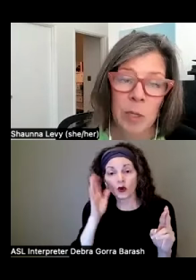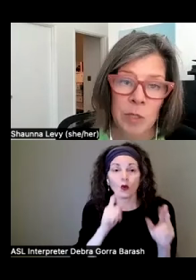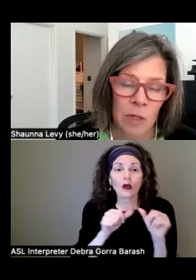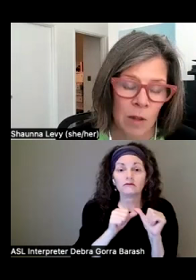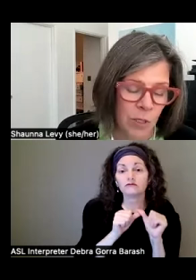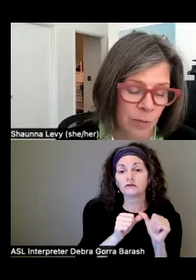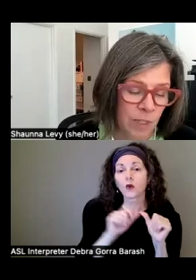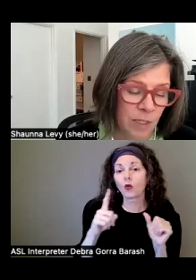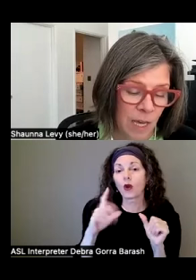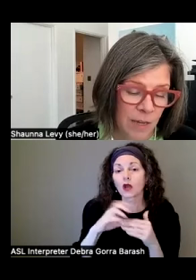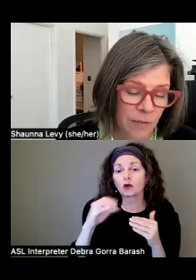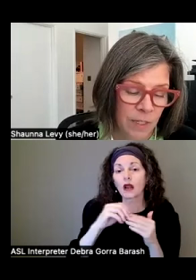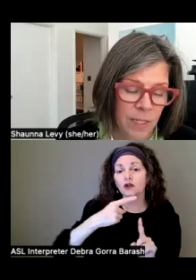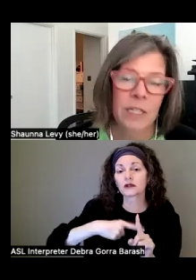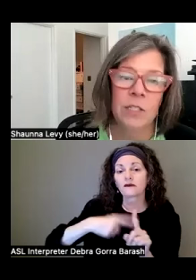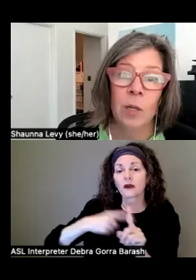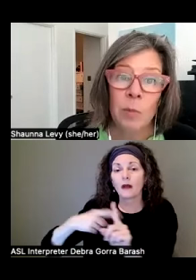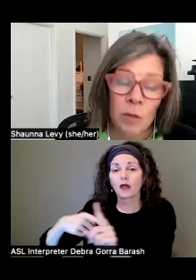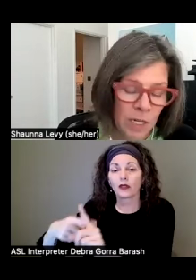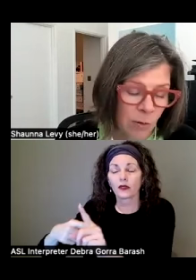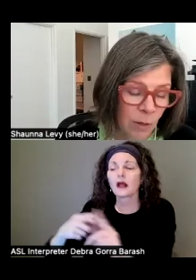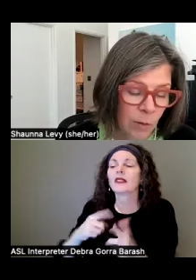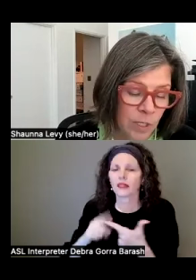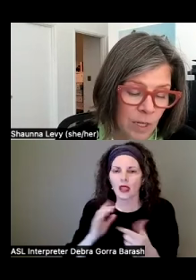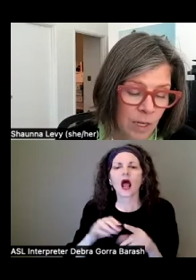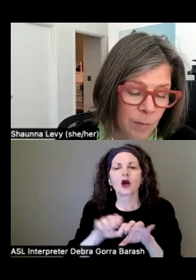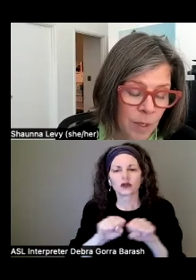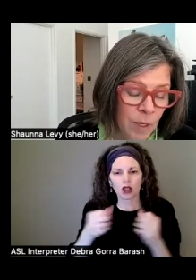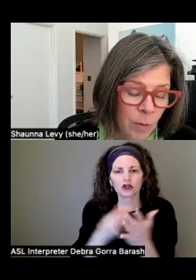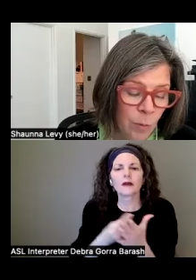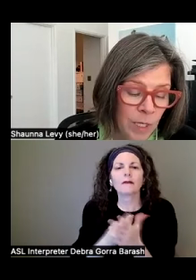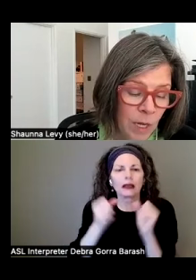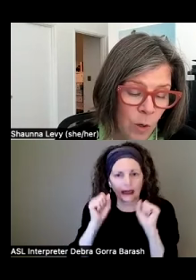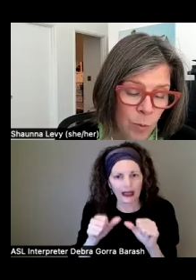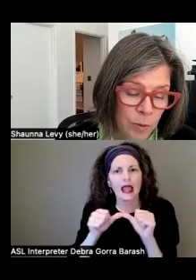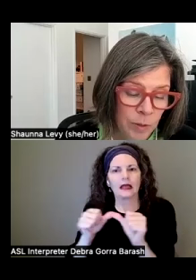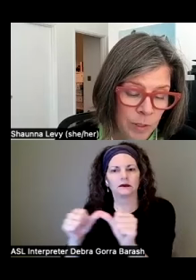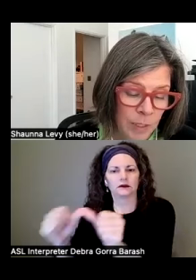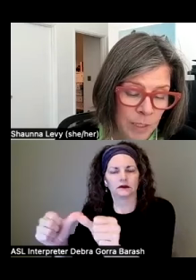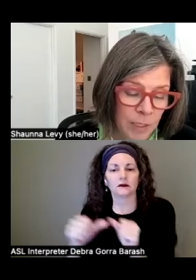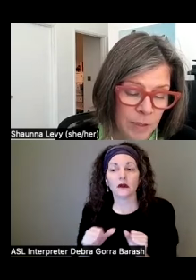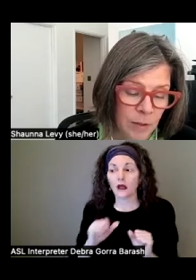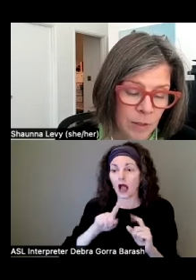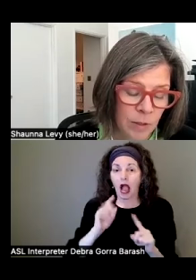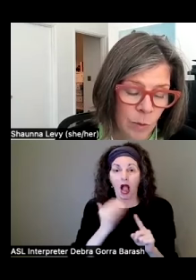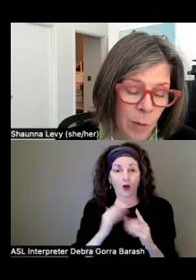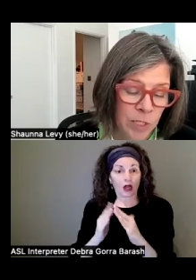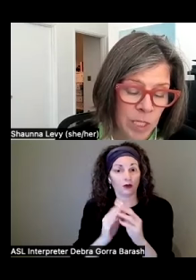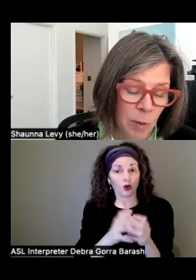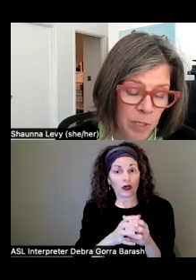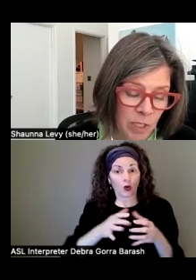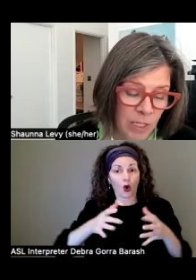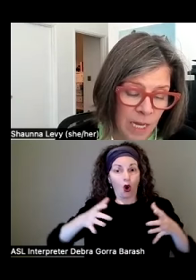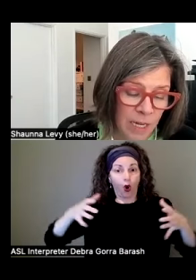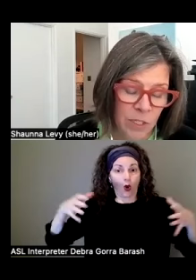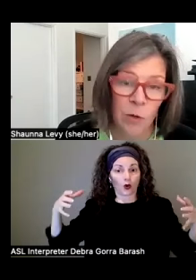to help keep the scholarship fund alive. As our community grows, we hope you will help us keep